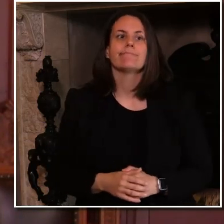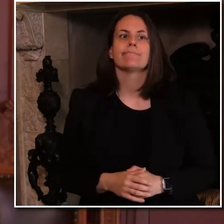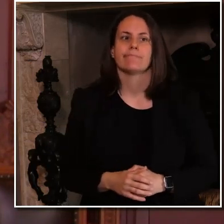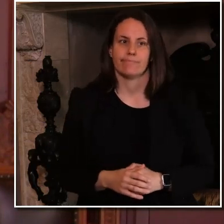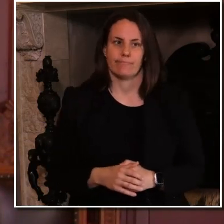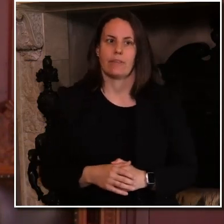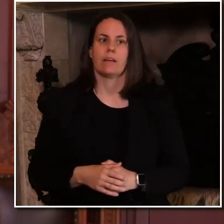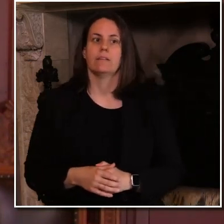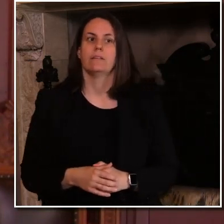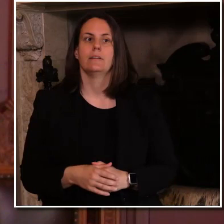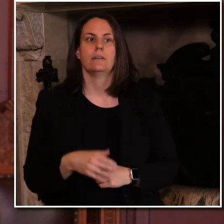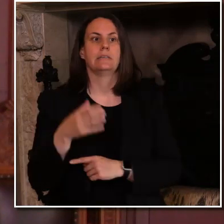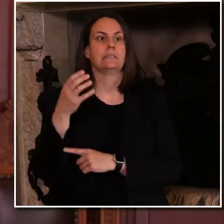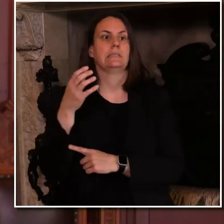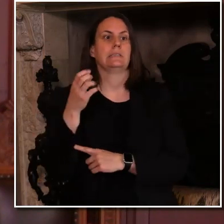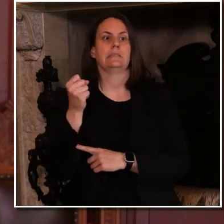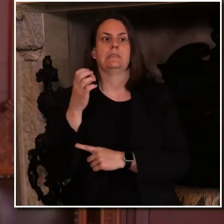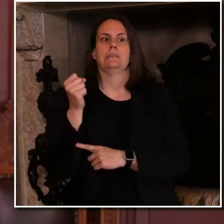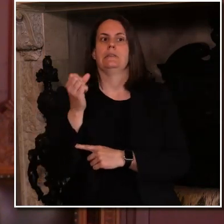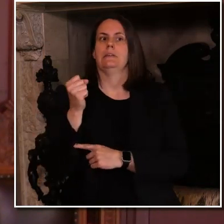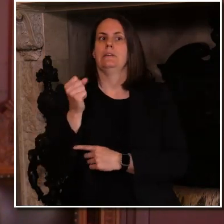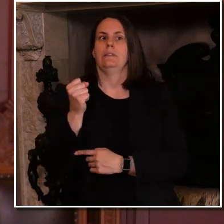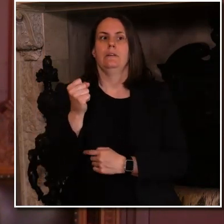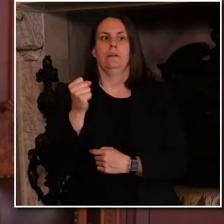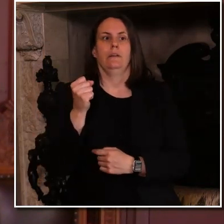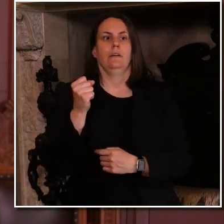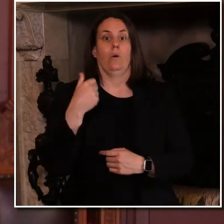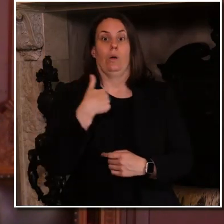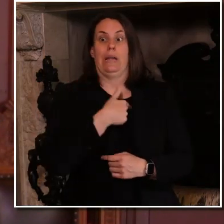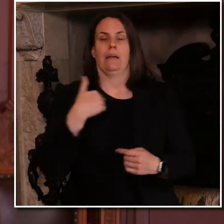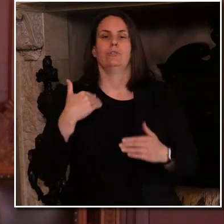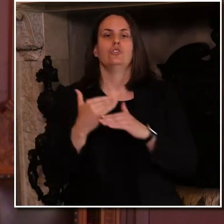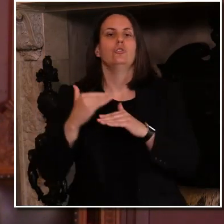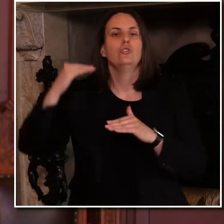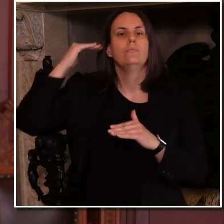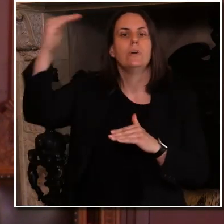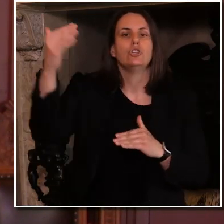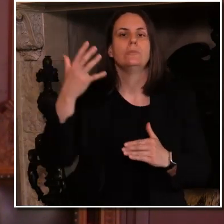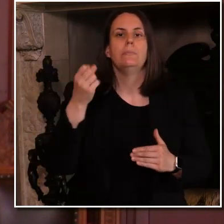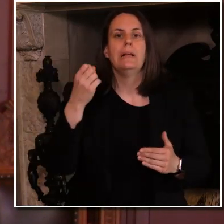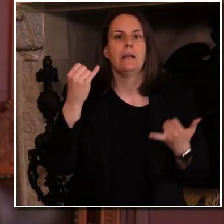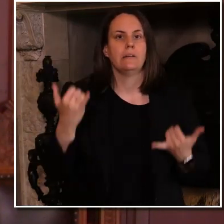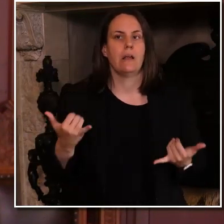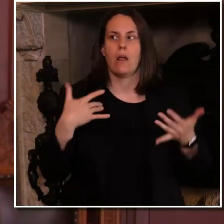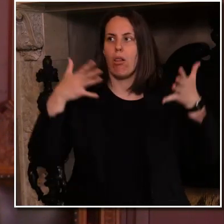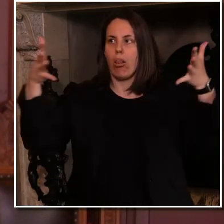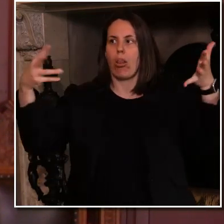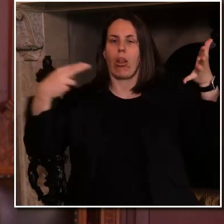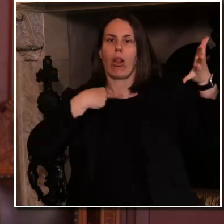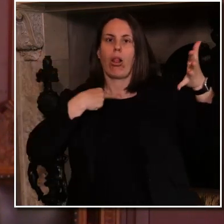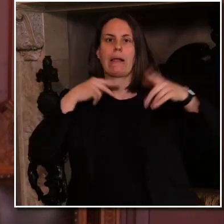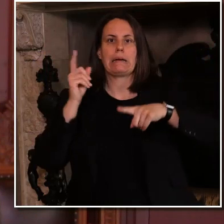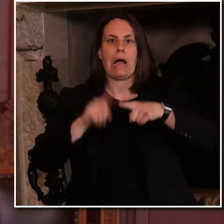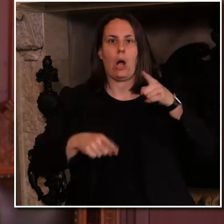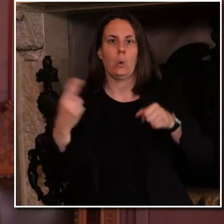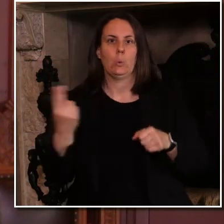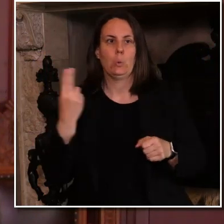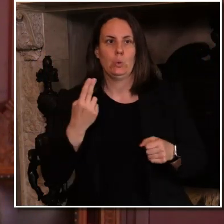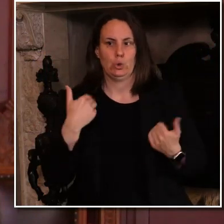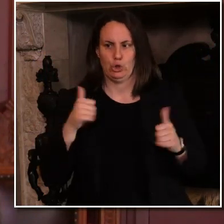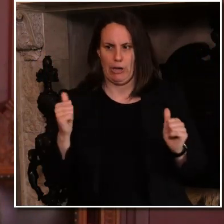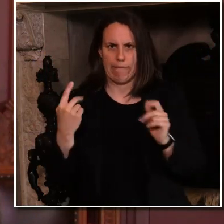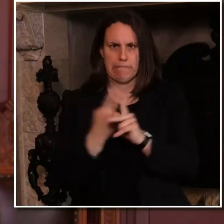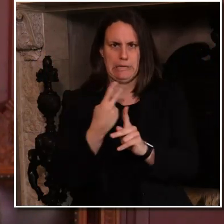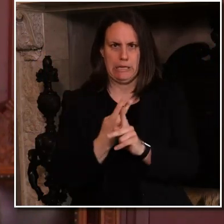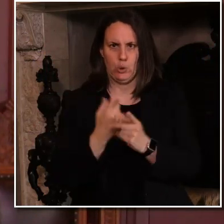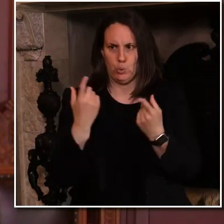because certainly there's an oversupply of milk, and so there needs to be a market for those animals. In